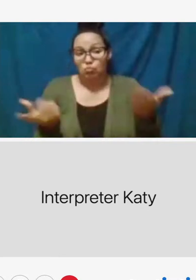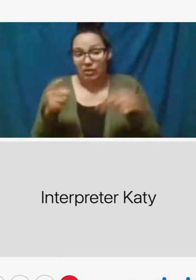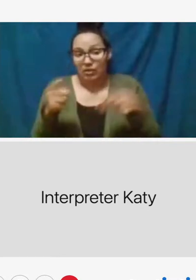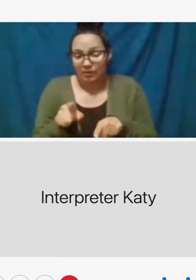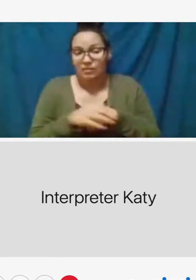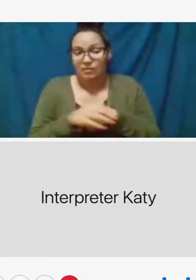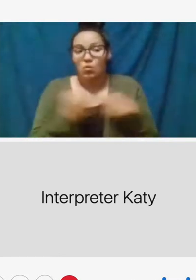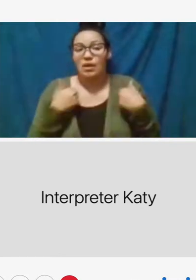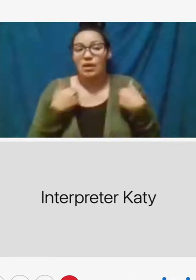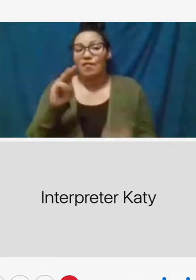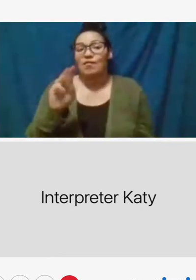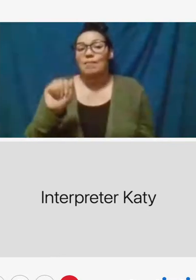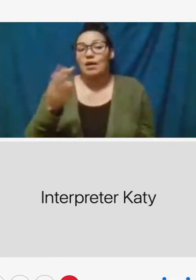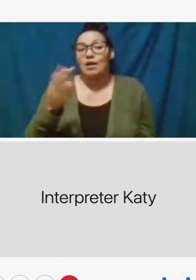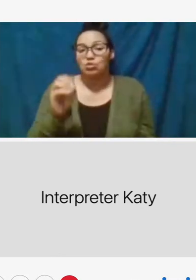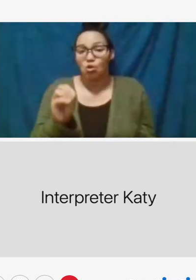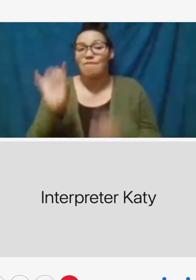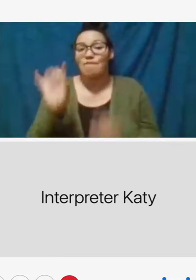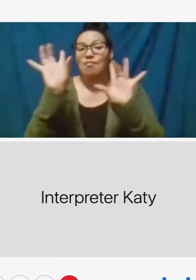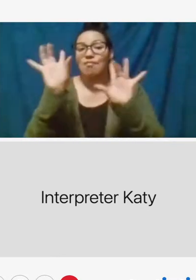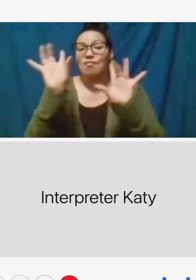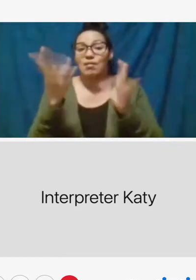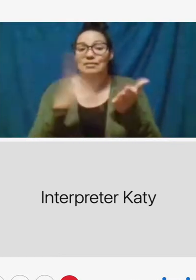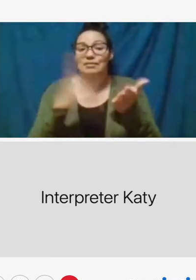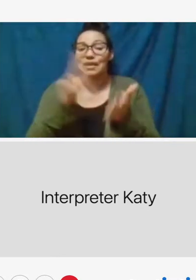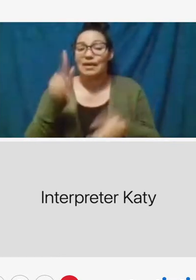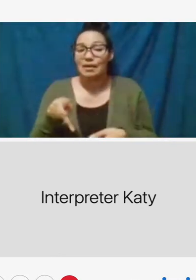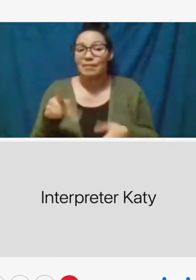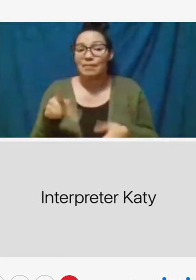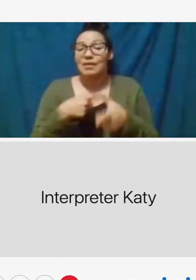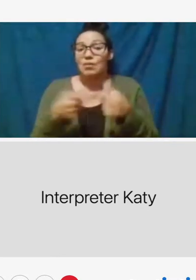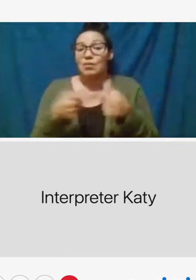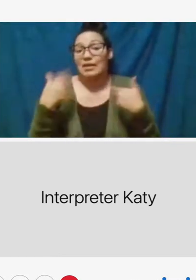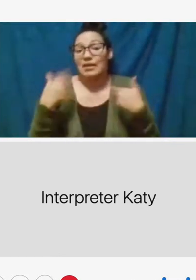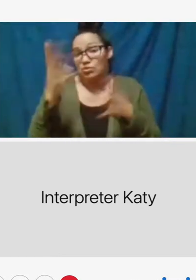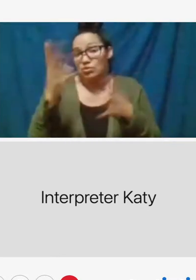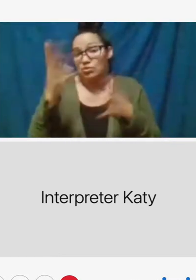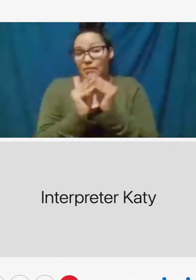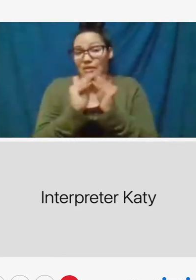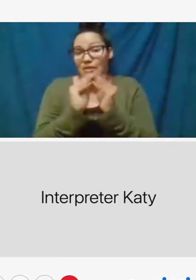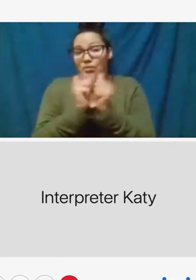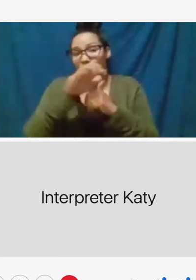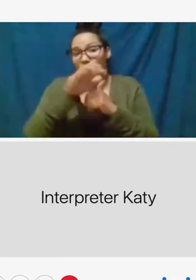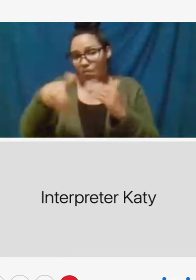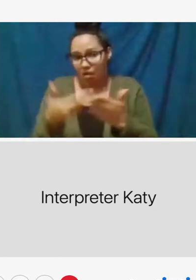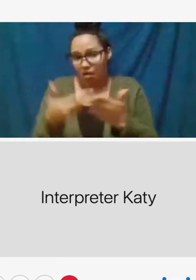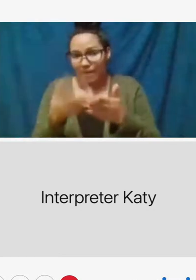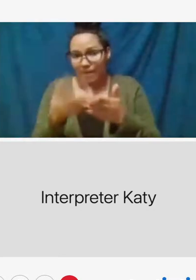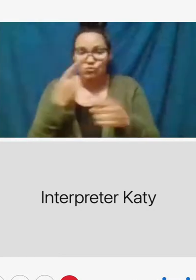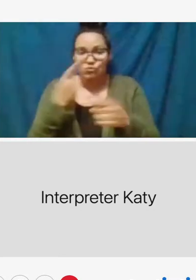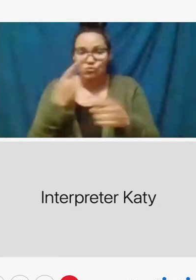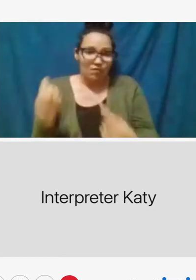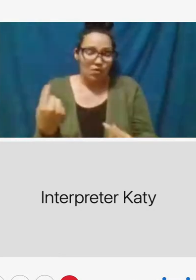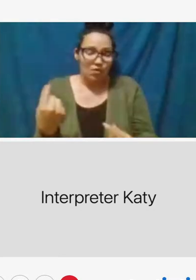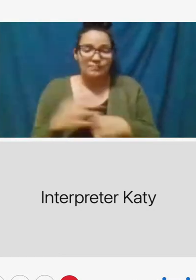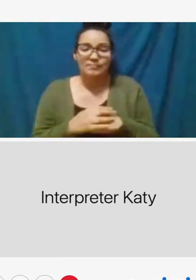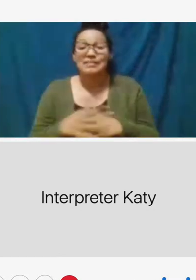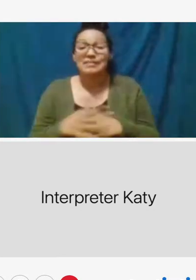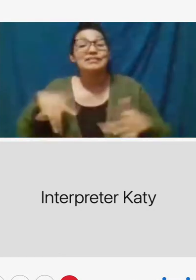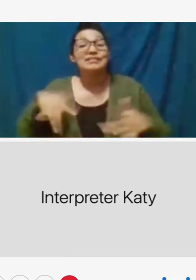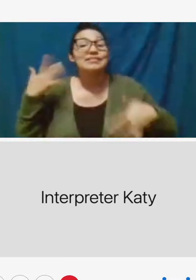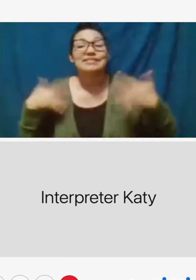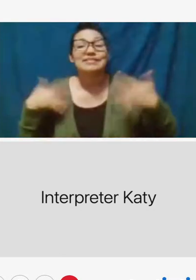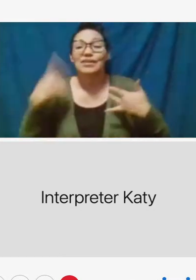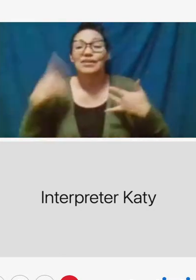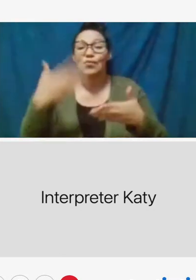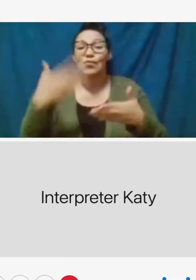volleyball signups earlier this month and held an informational meeting with all the participants we are super excited for this tournament coming up in